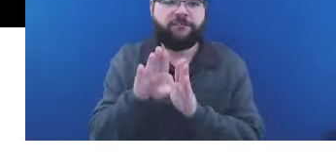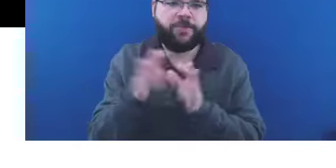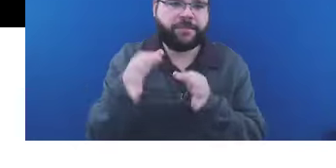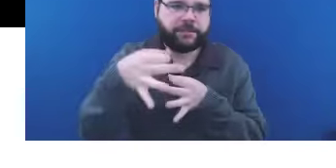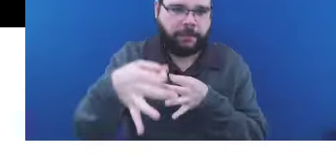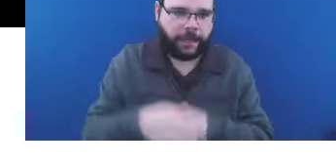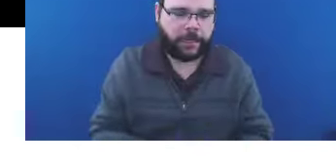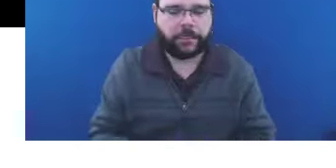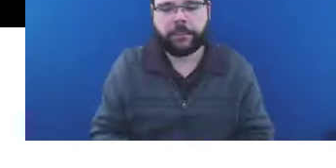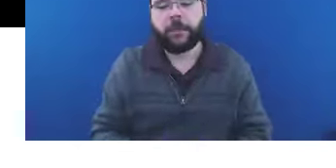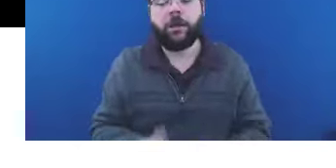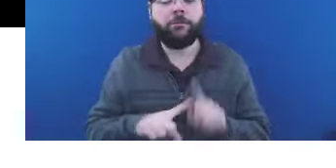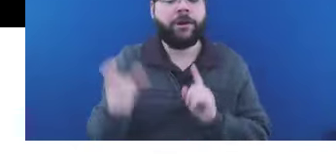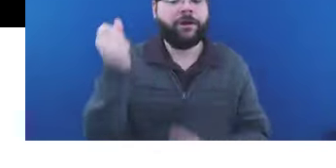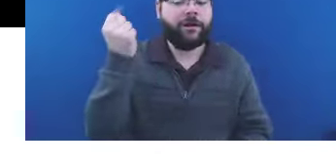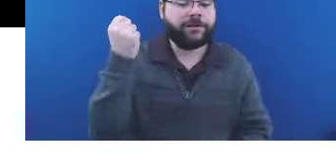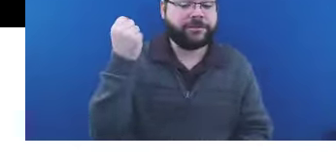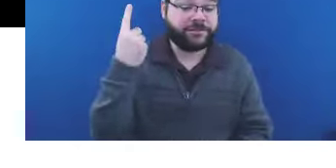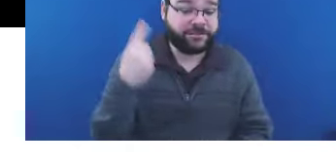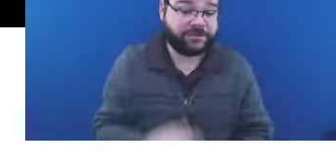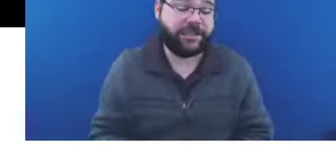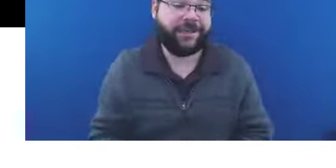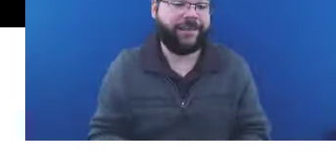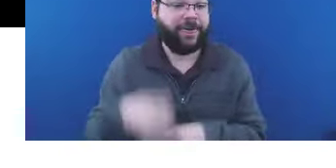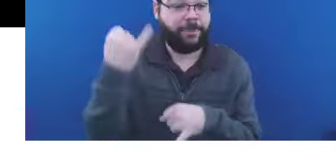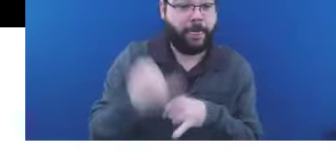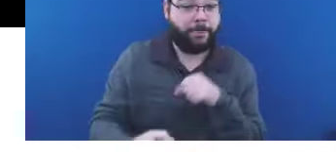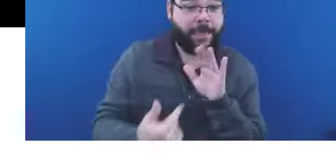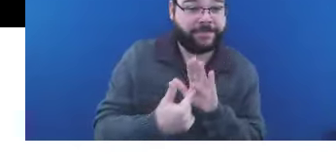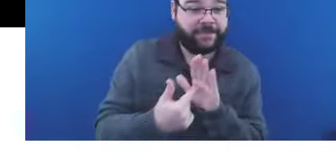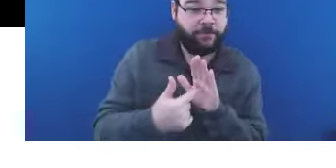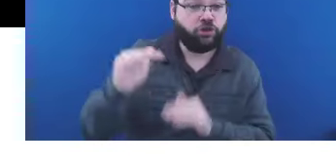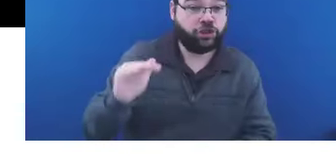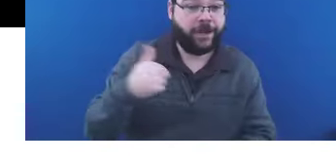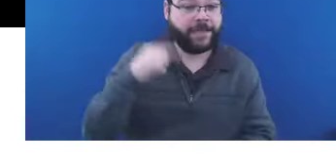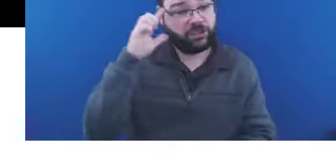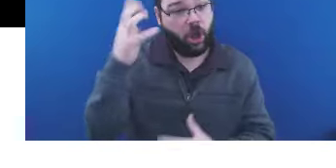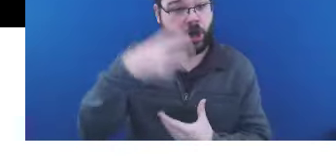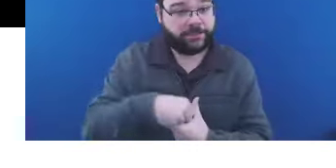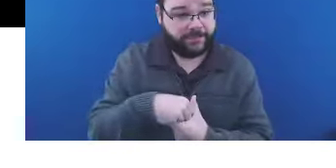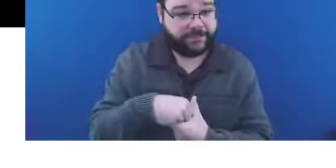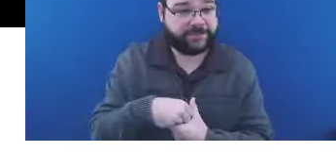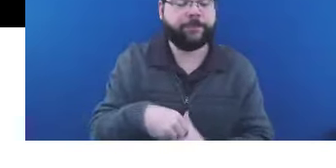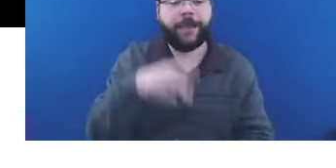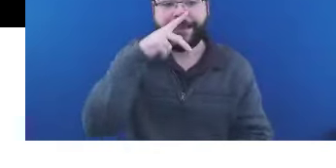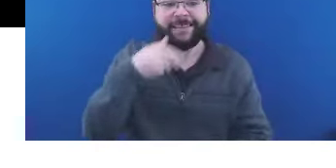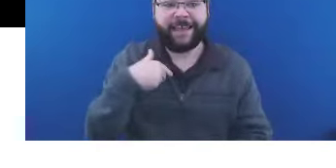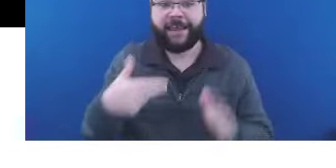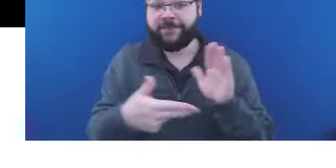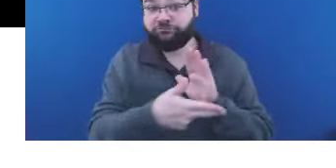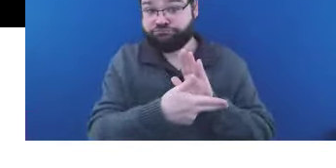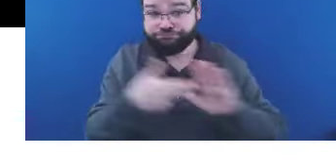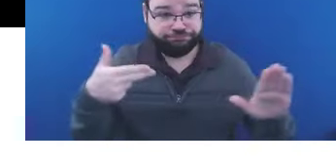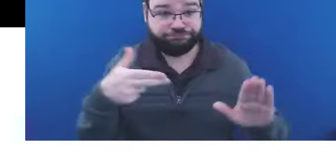delays. However, like I mentioned in the last example of the child with autism, children with diagnosed